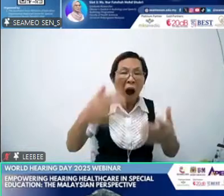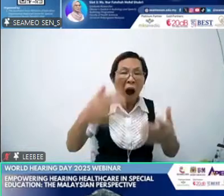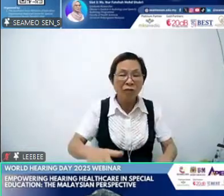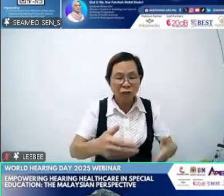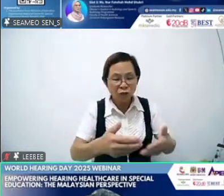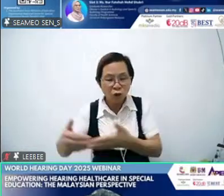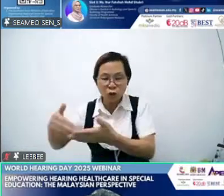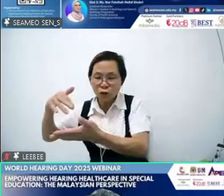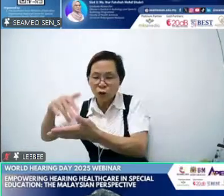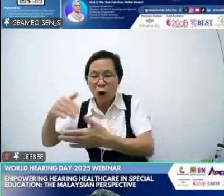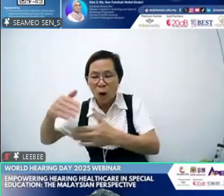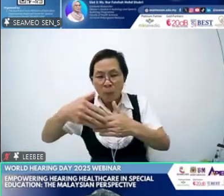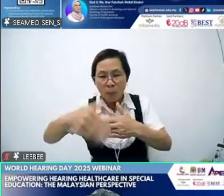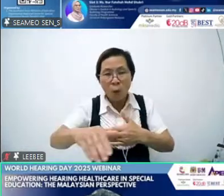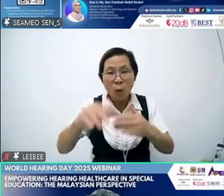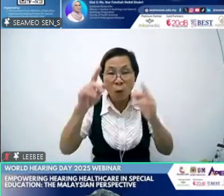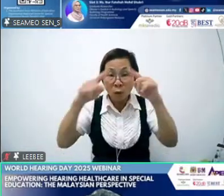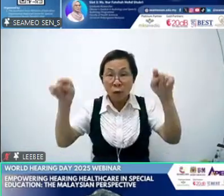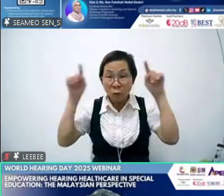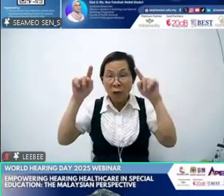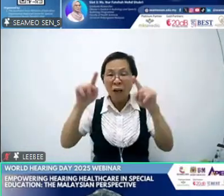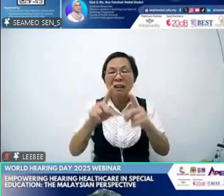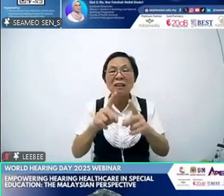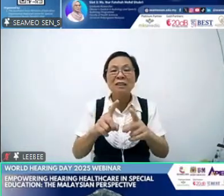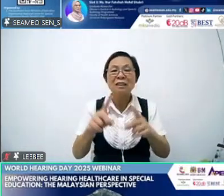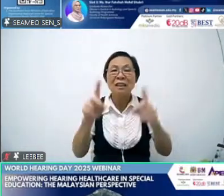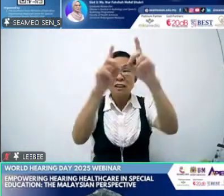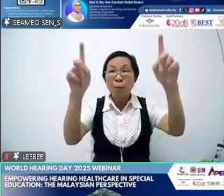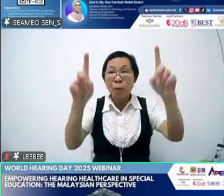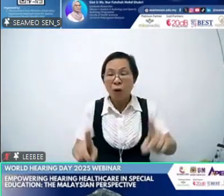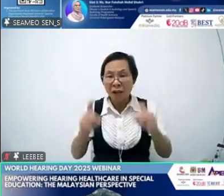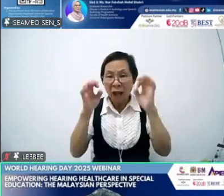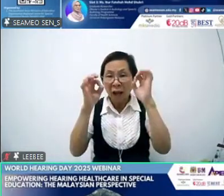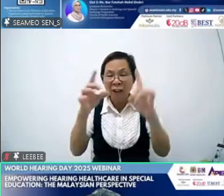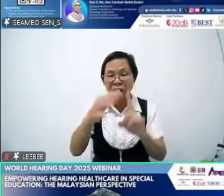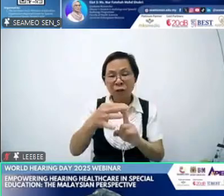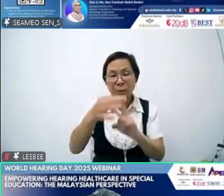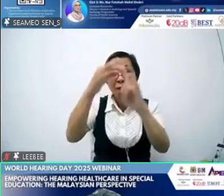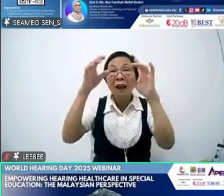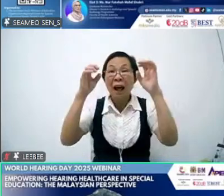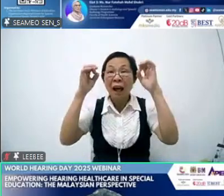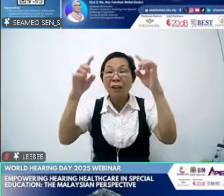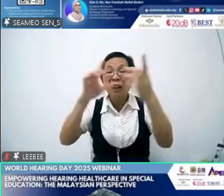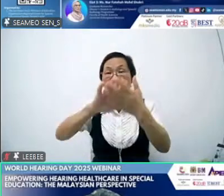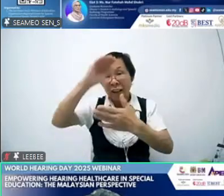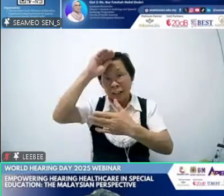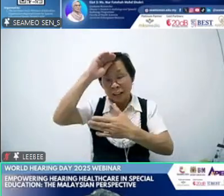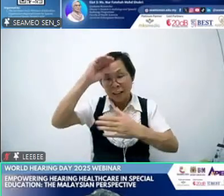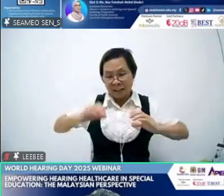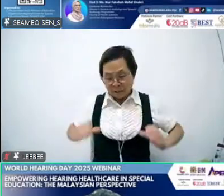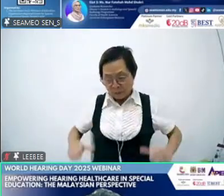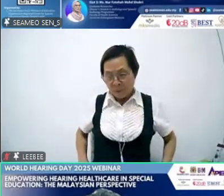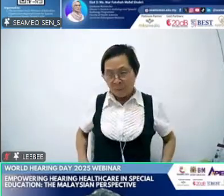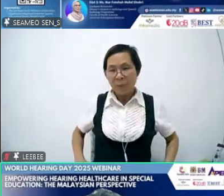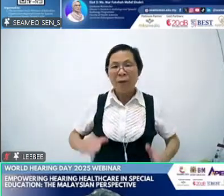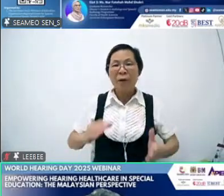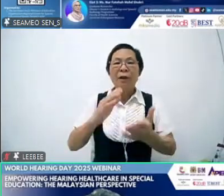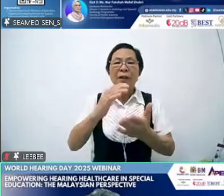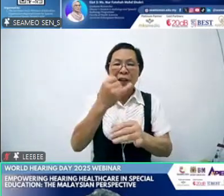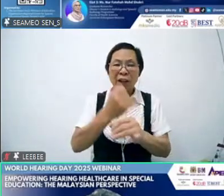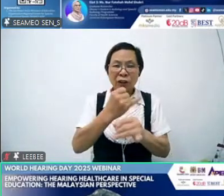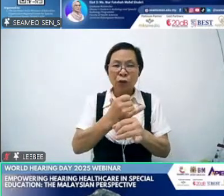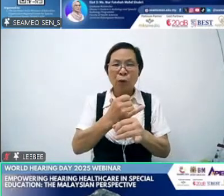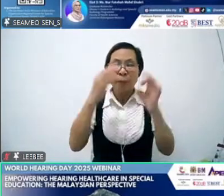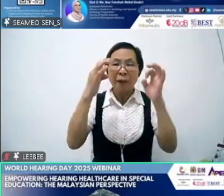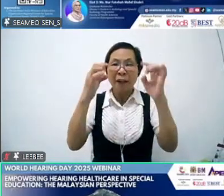study in a postgraduate diploma in education, special education learning disability at Institute Pendidikan Campus Al-Muhaz.